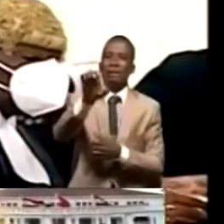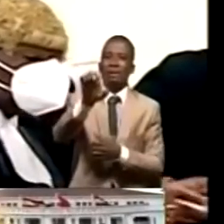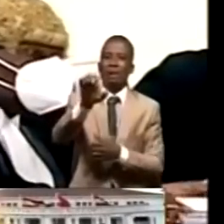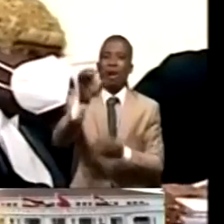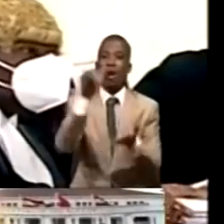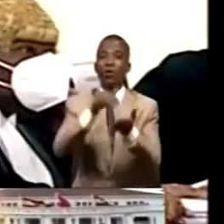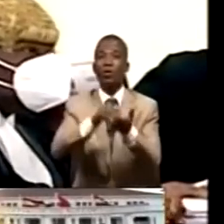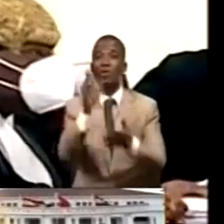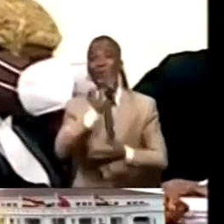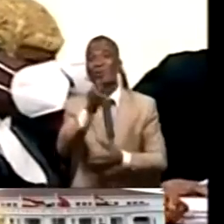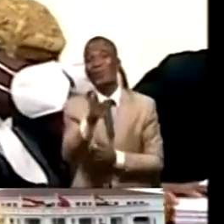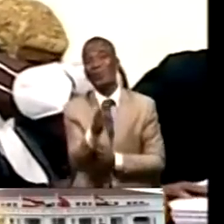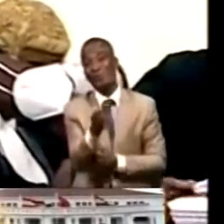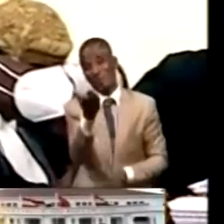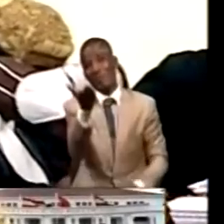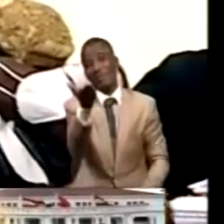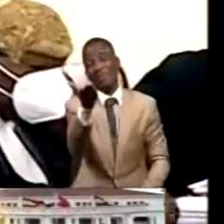so?